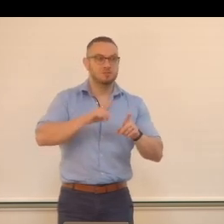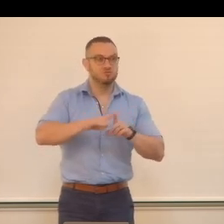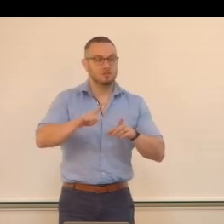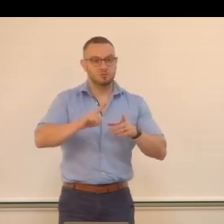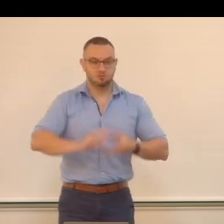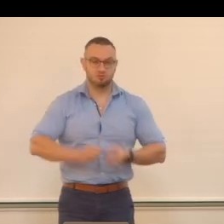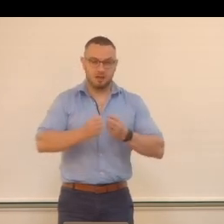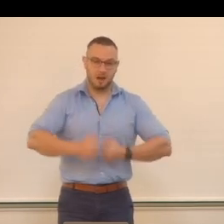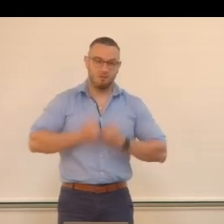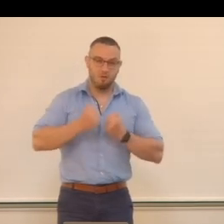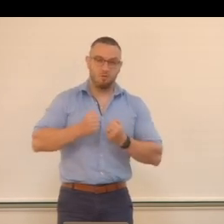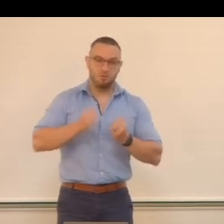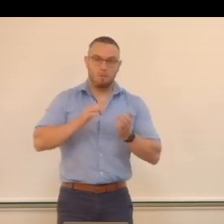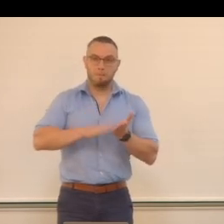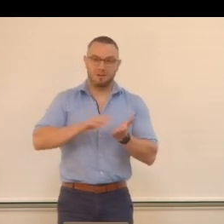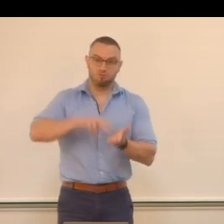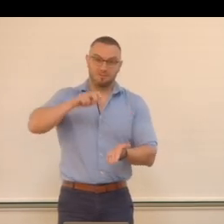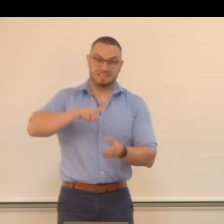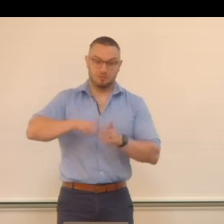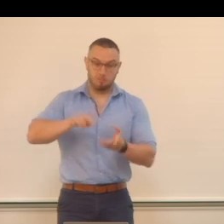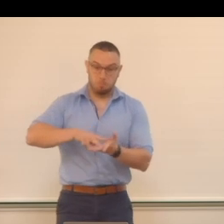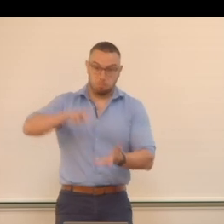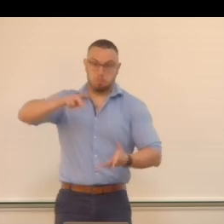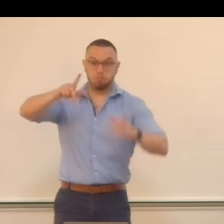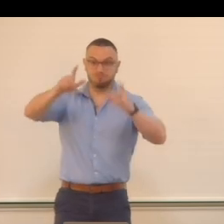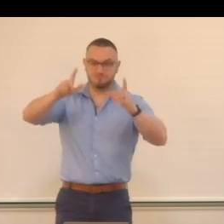own microgravity by jumping in the air and taking a picture of ourselves.